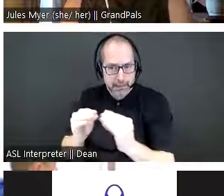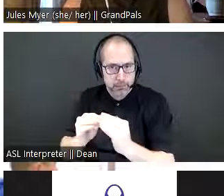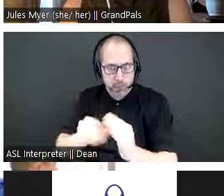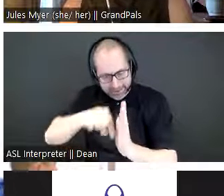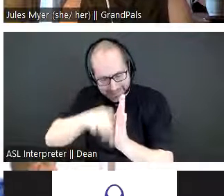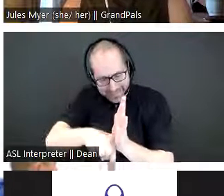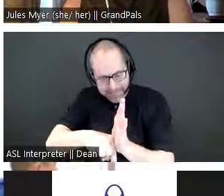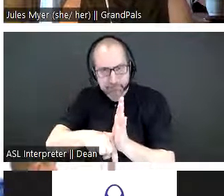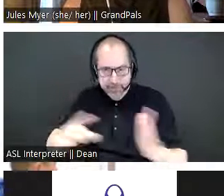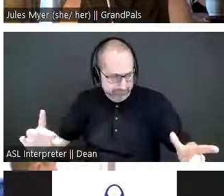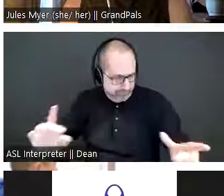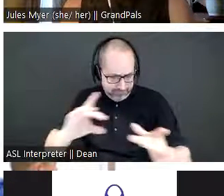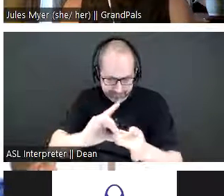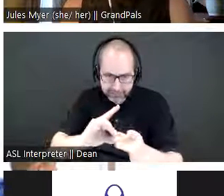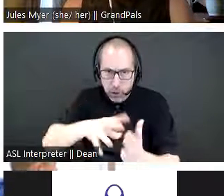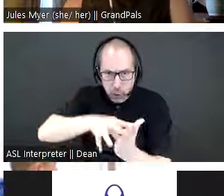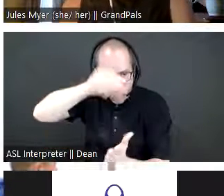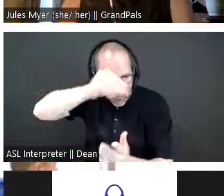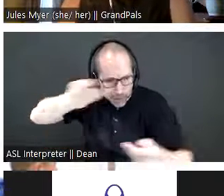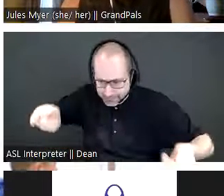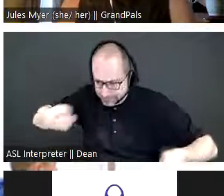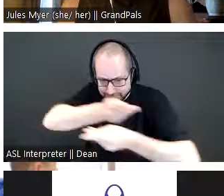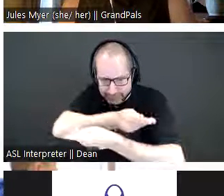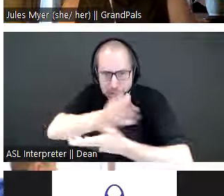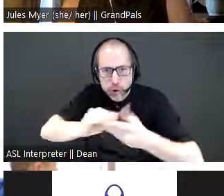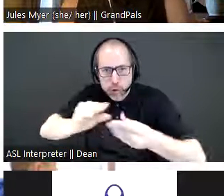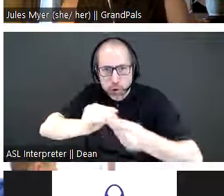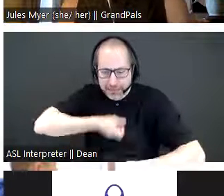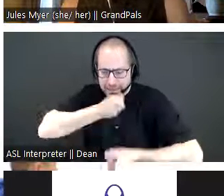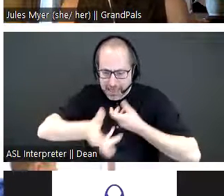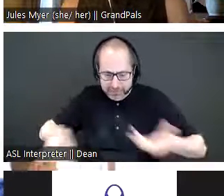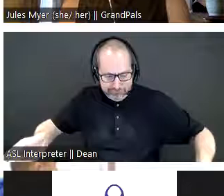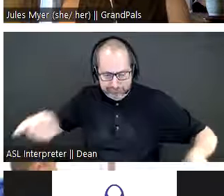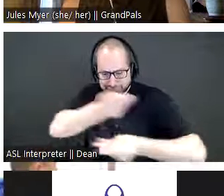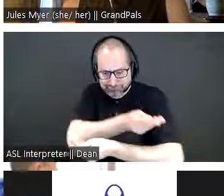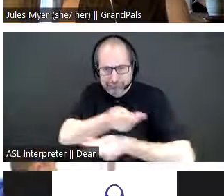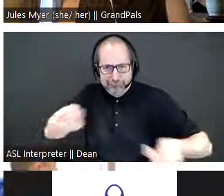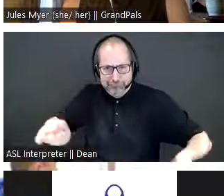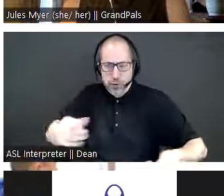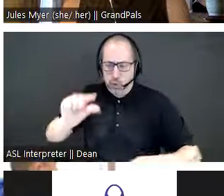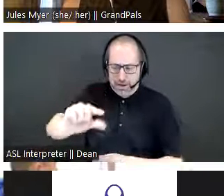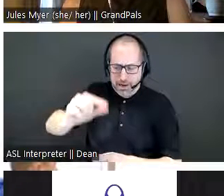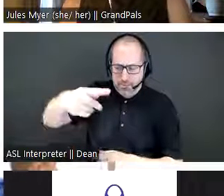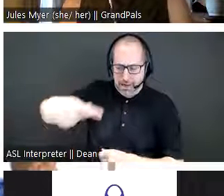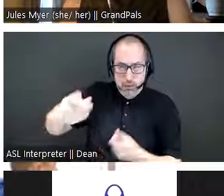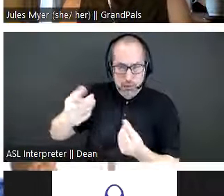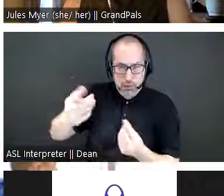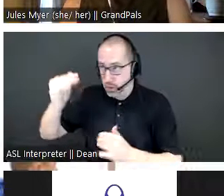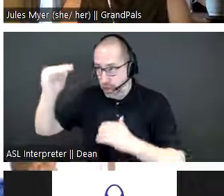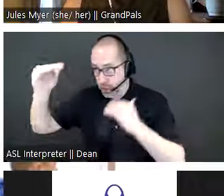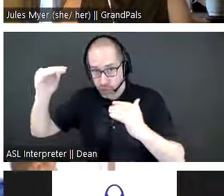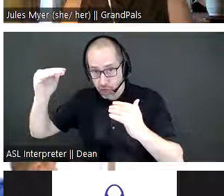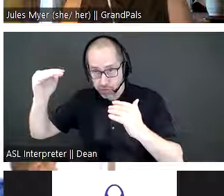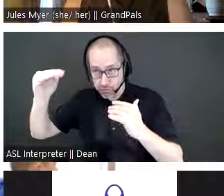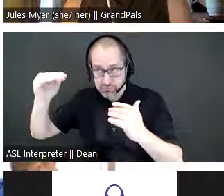learning, connections, and storytelling. And what GrandPals does is it works with adults, typically